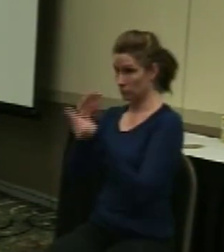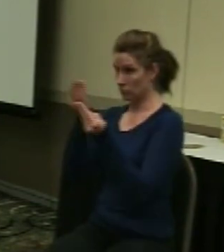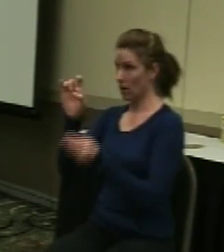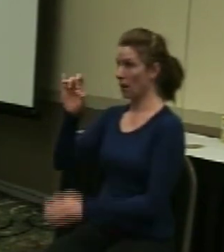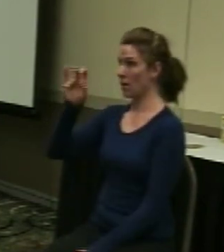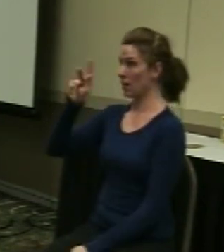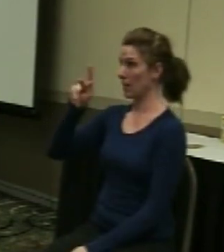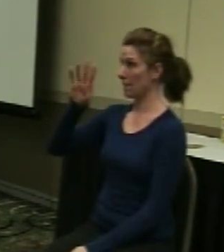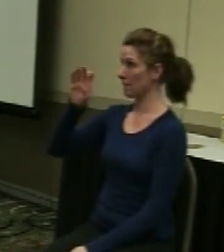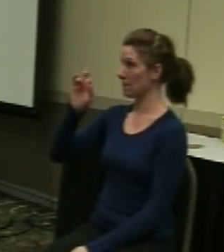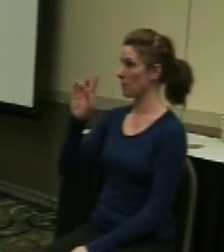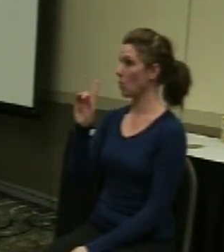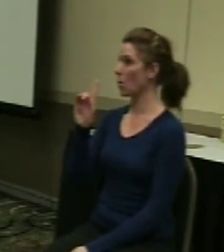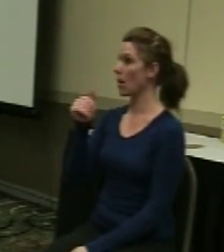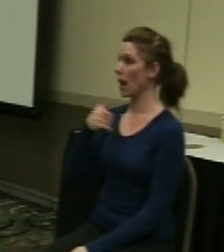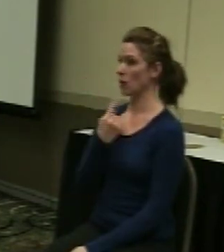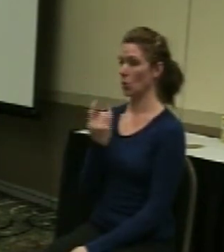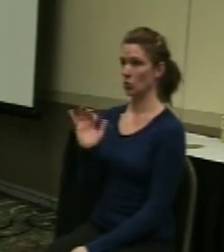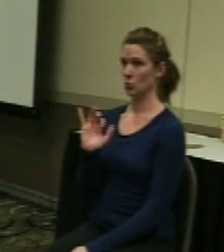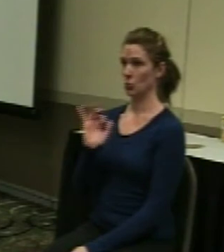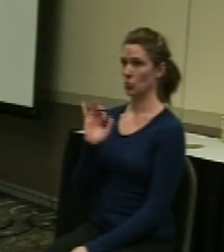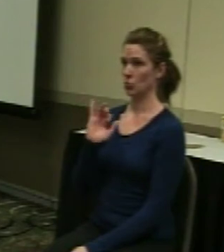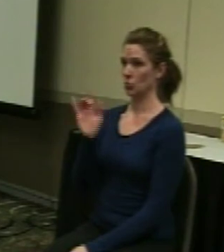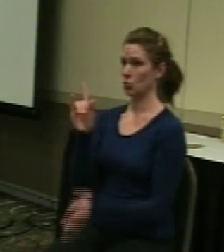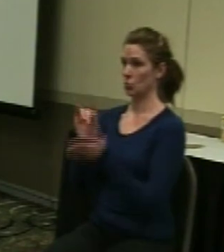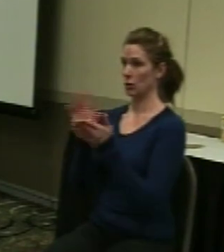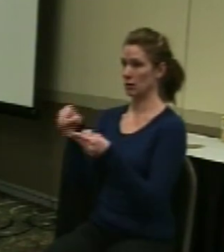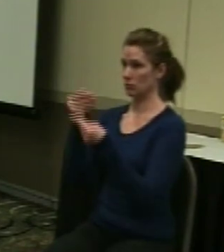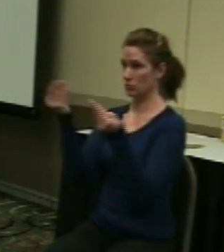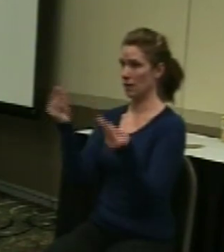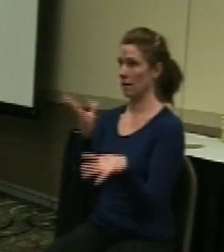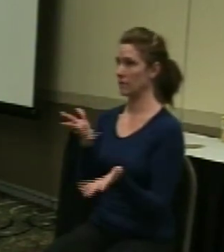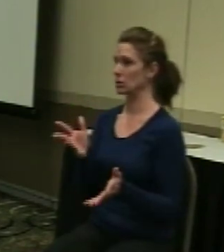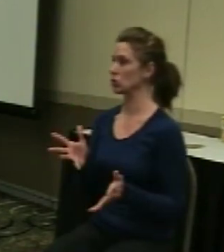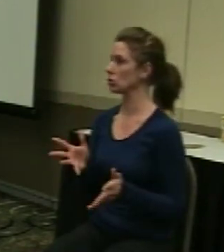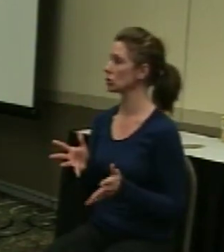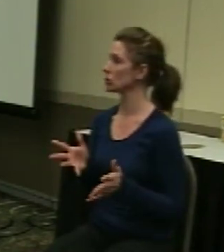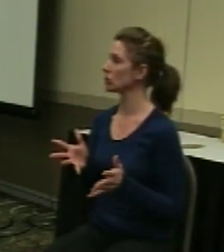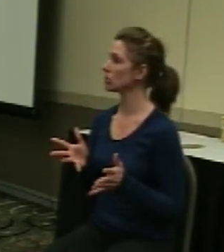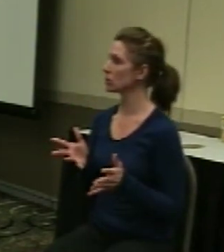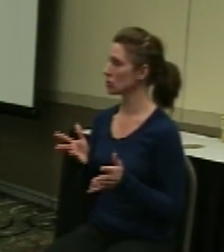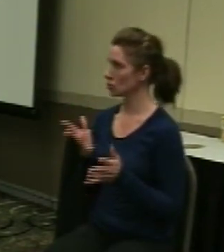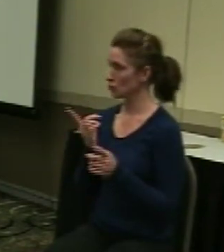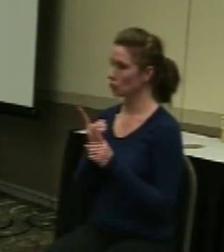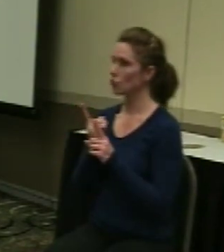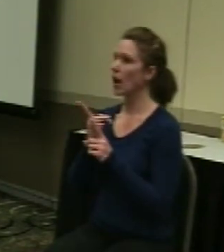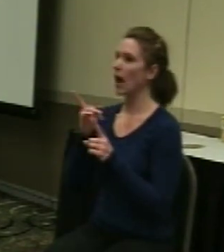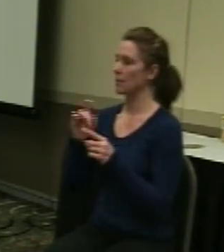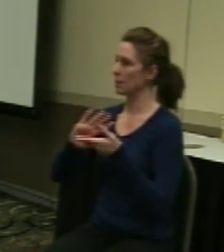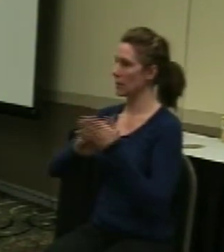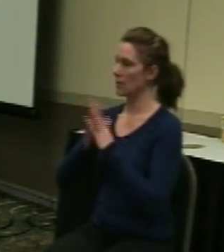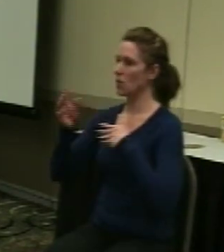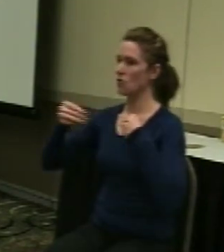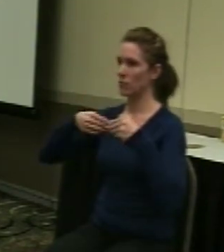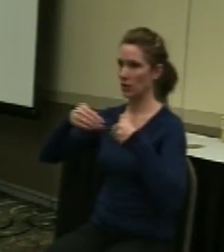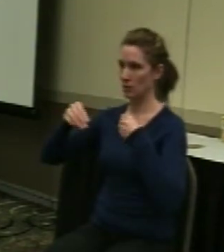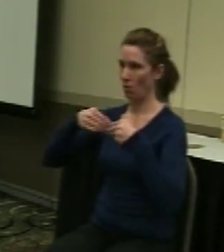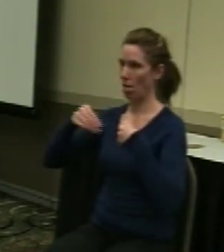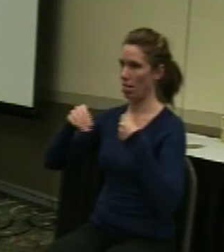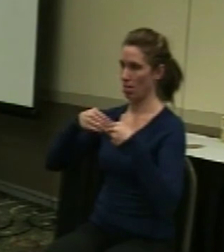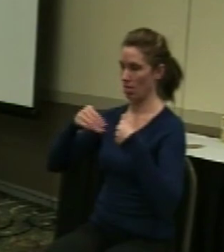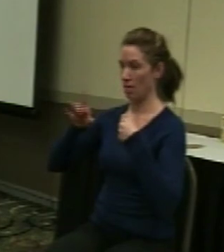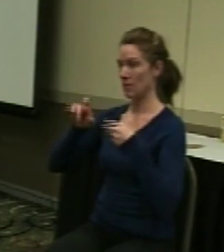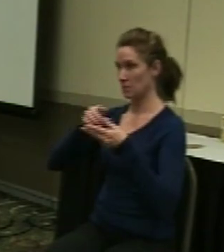with one imprinted on it. Yes. And again, you have to be really flexible because they are not always going to